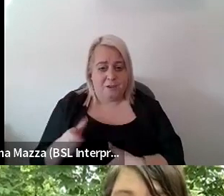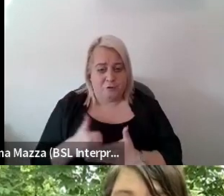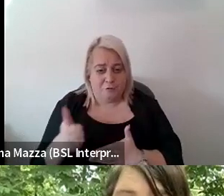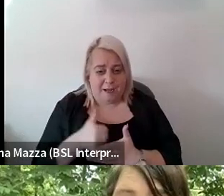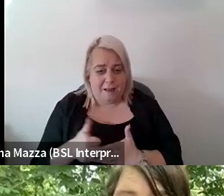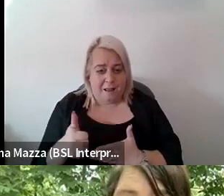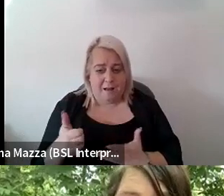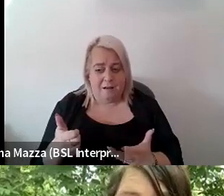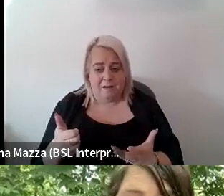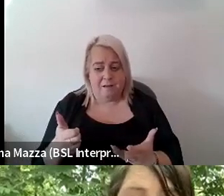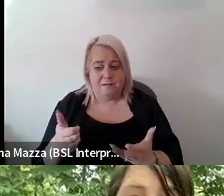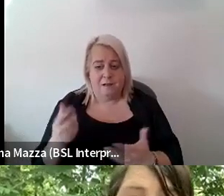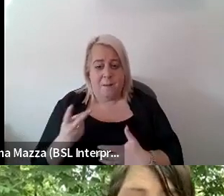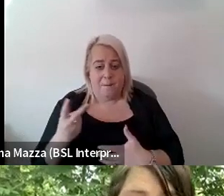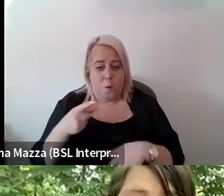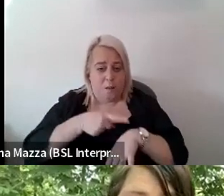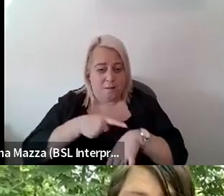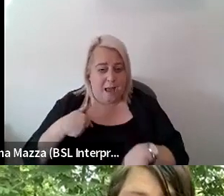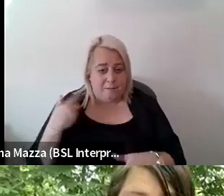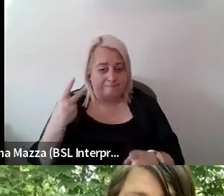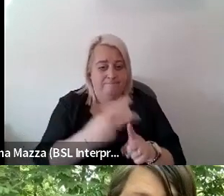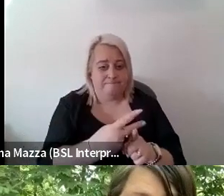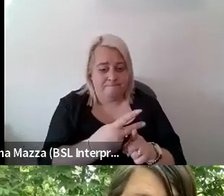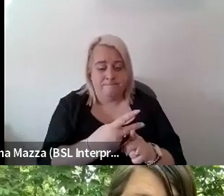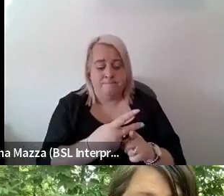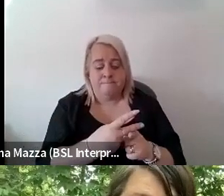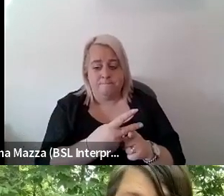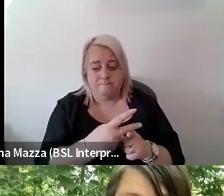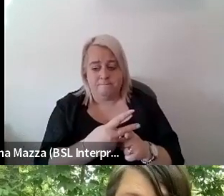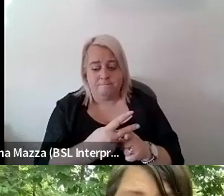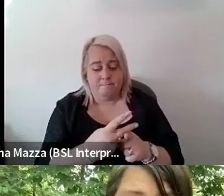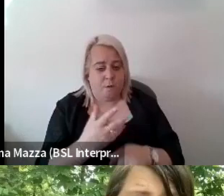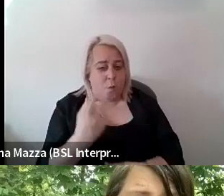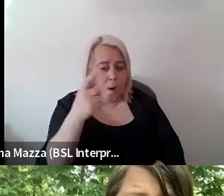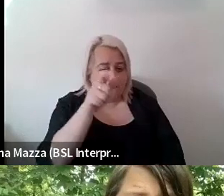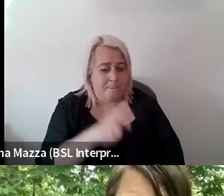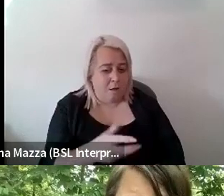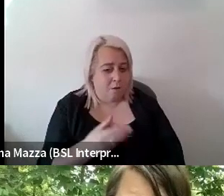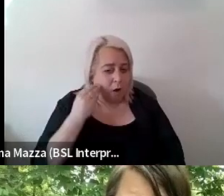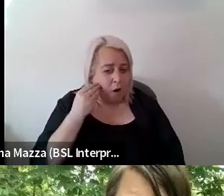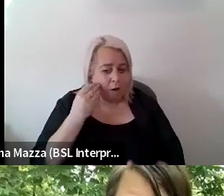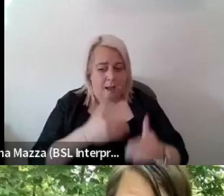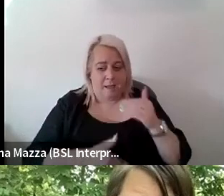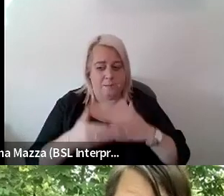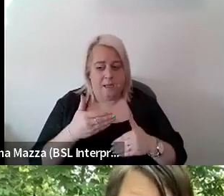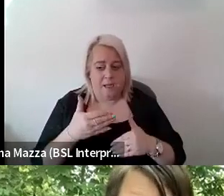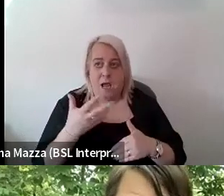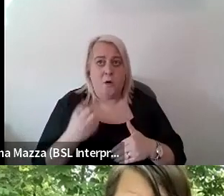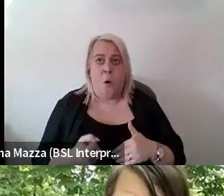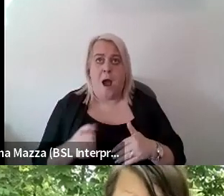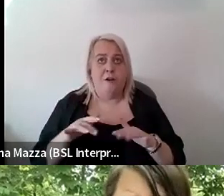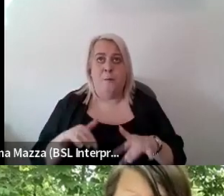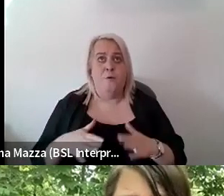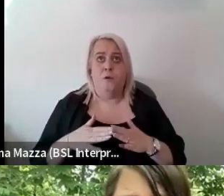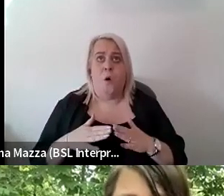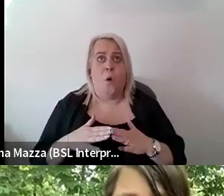long. And both times I've been there, I heard someone exclaim, I don't even have a computer at home. I don't